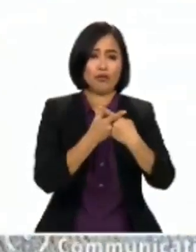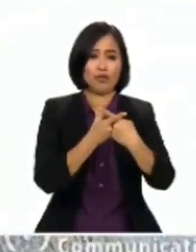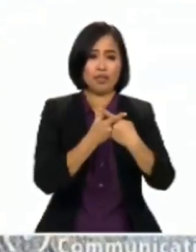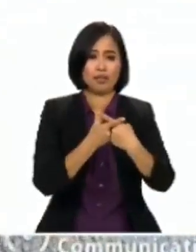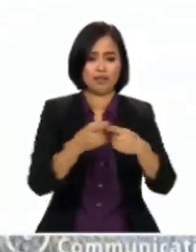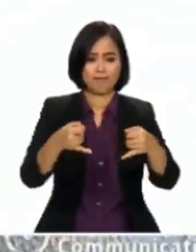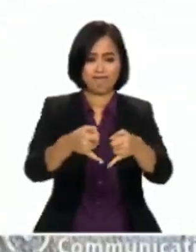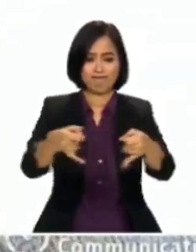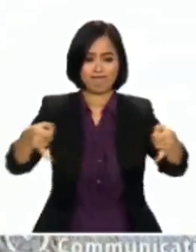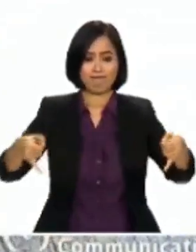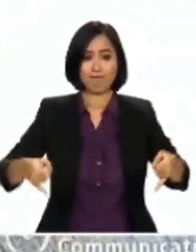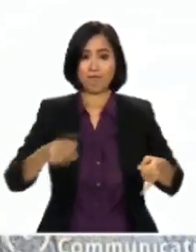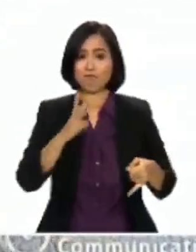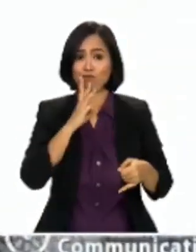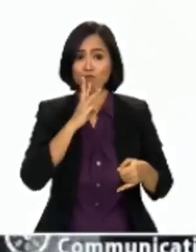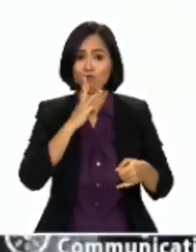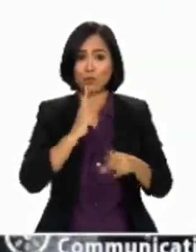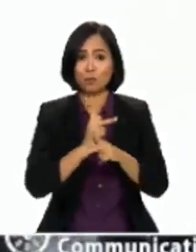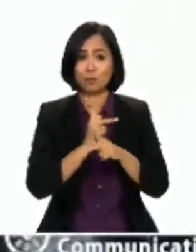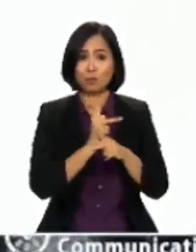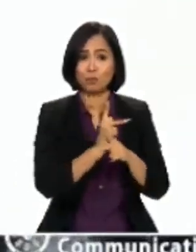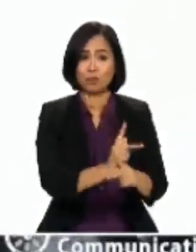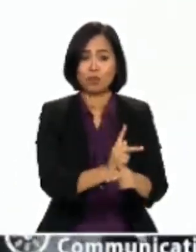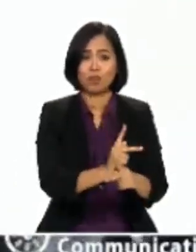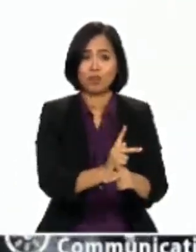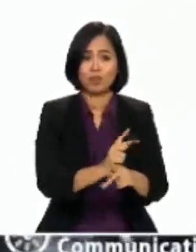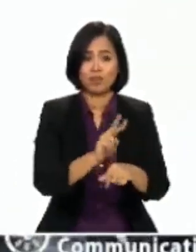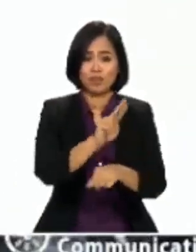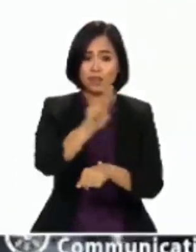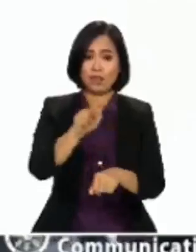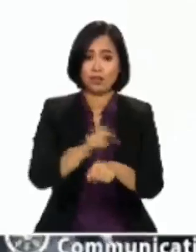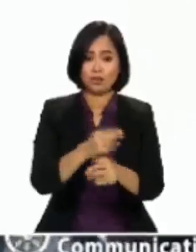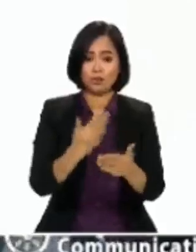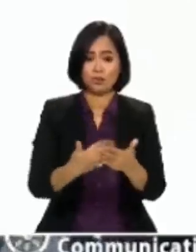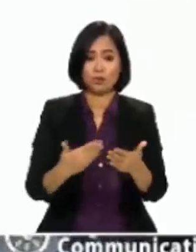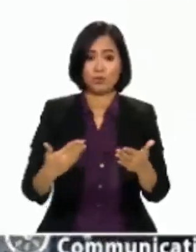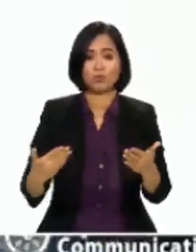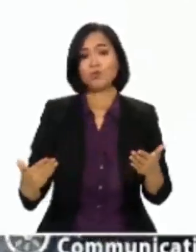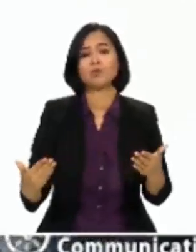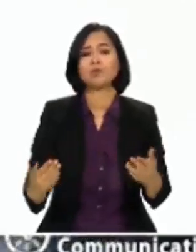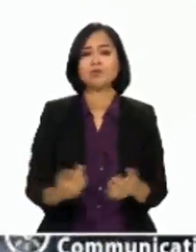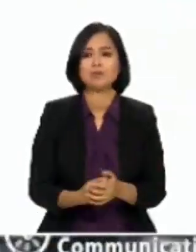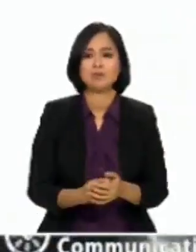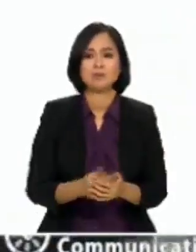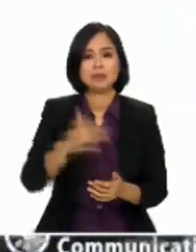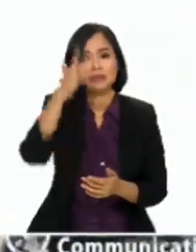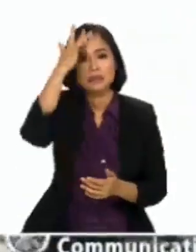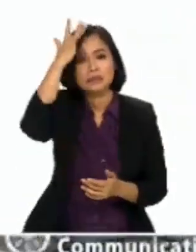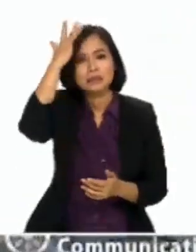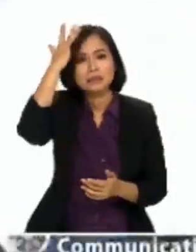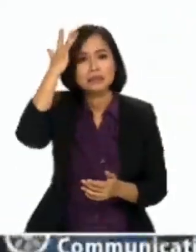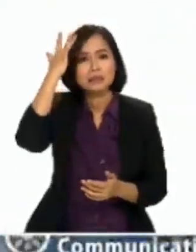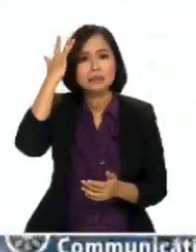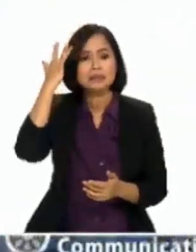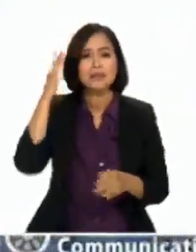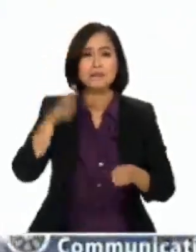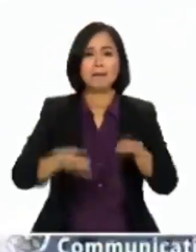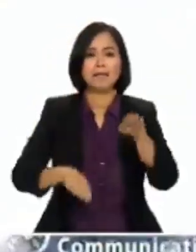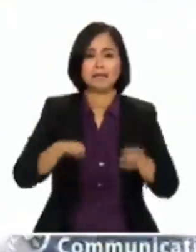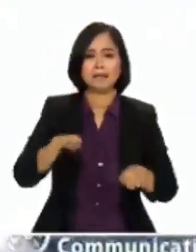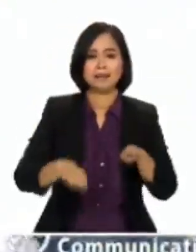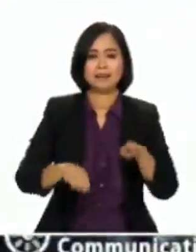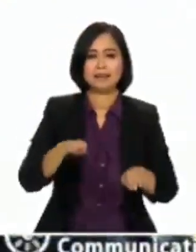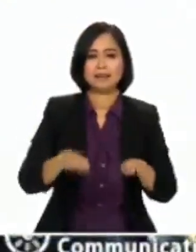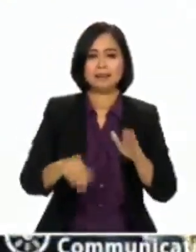territorial waters and natural resources compel us to perform a delicate balancing act.